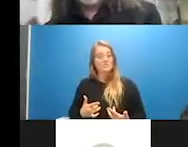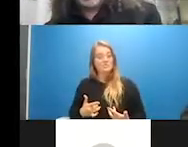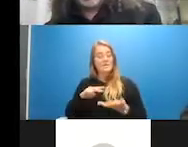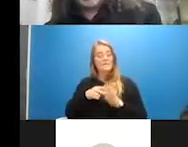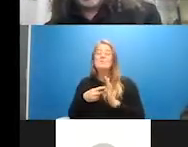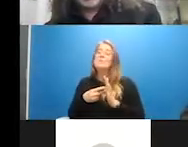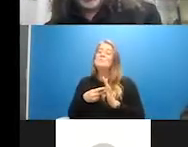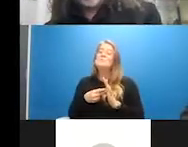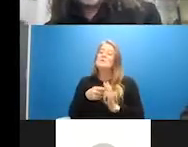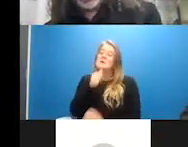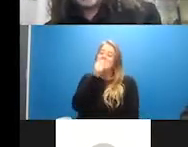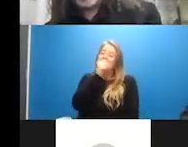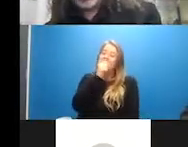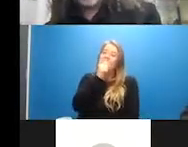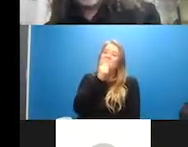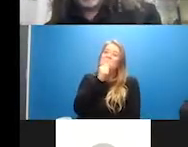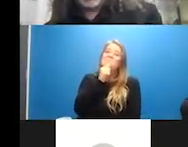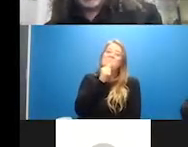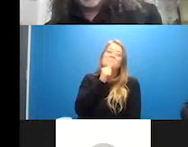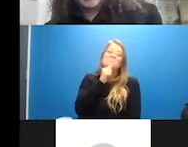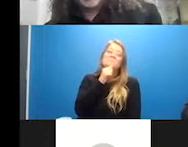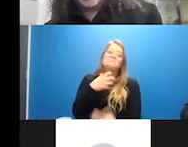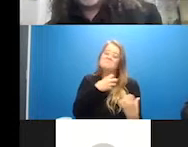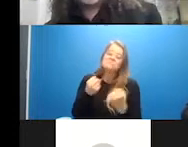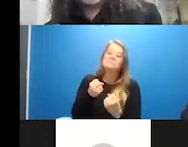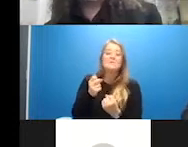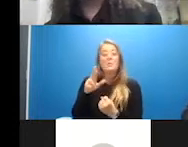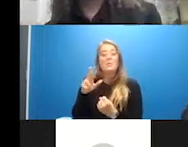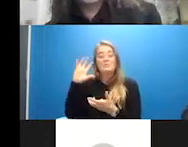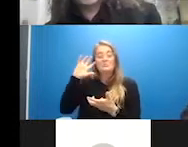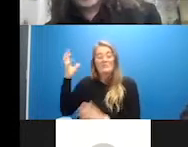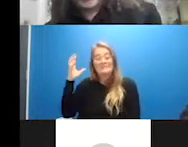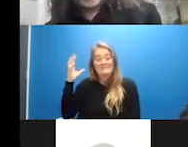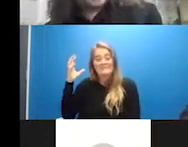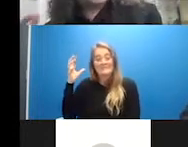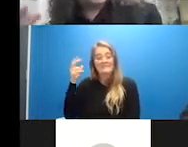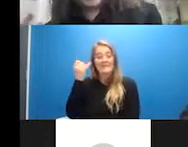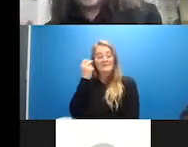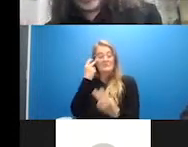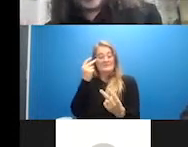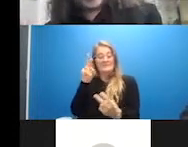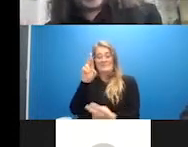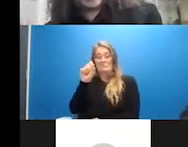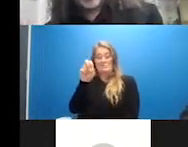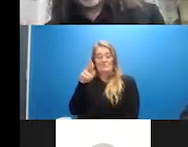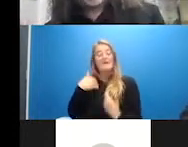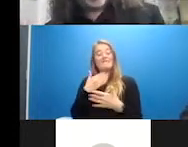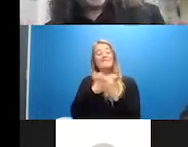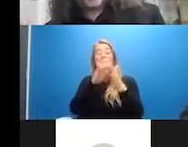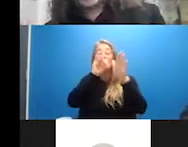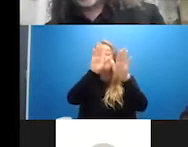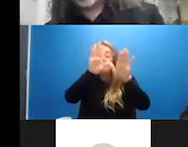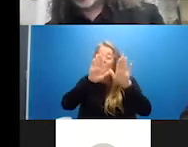incredibly resilient or perhaps quite out of your mind. Because when you look at the wounds on reserve, despite the wonderful families that are there,